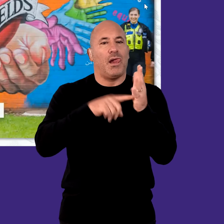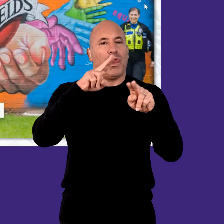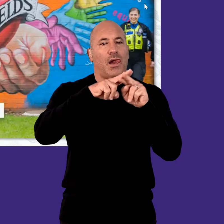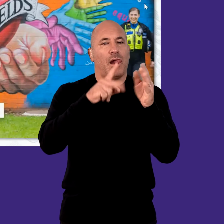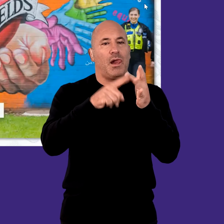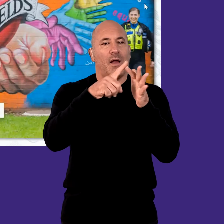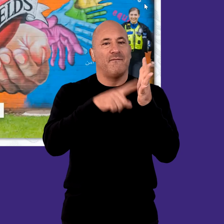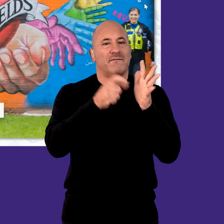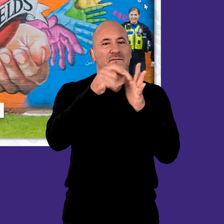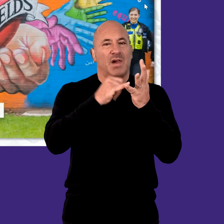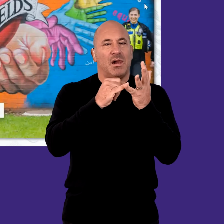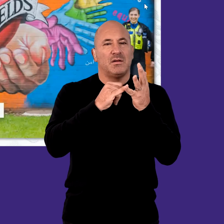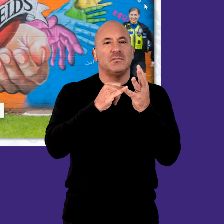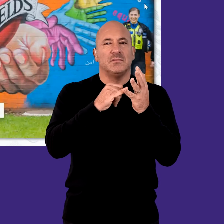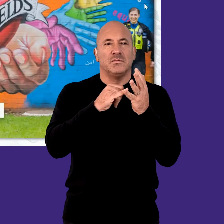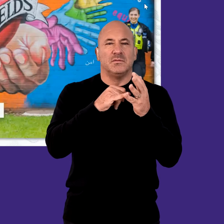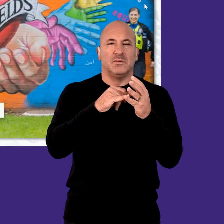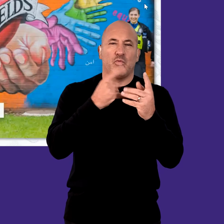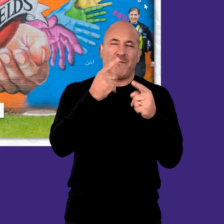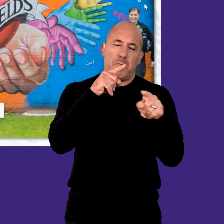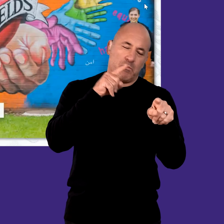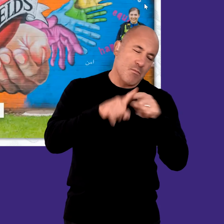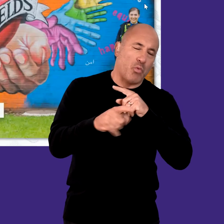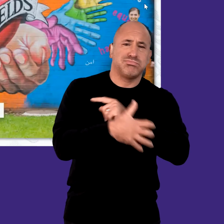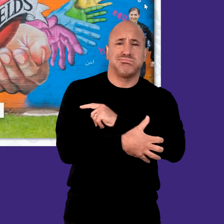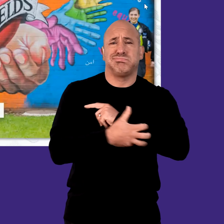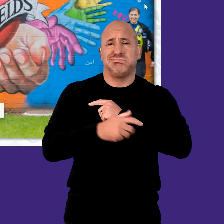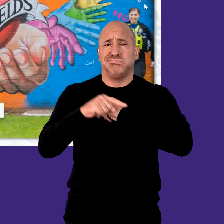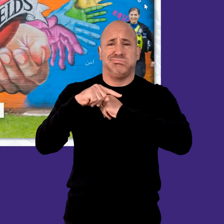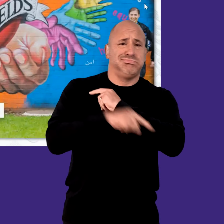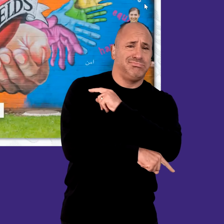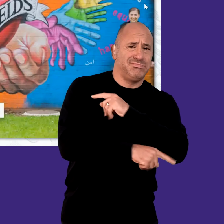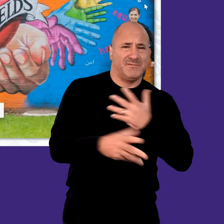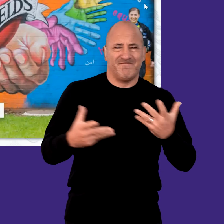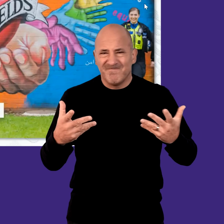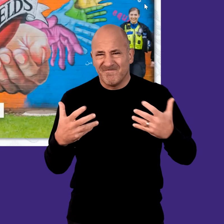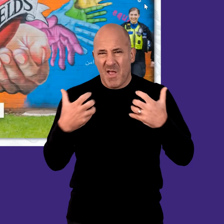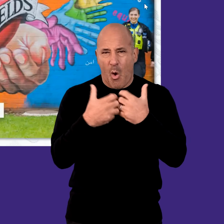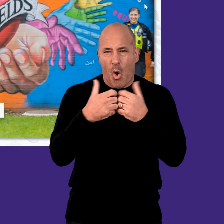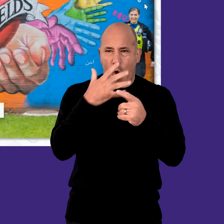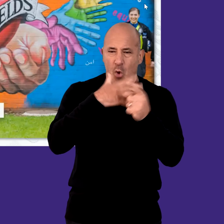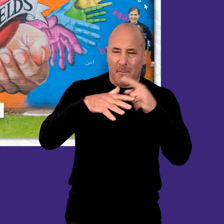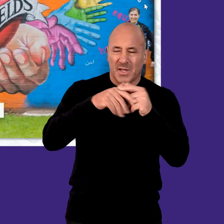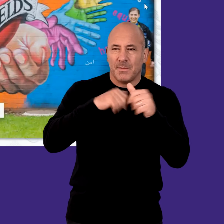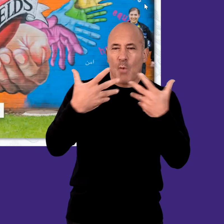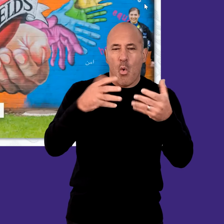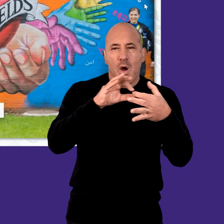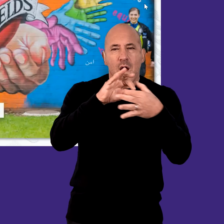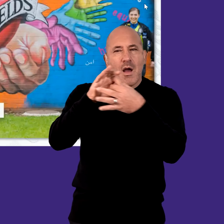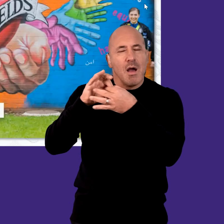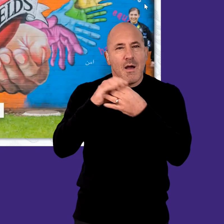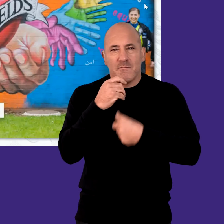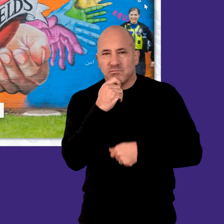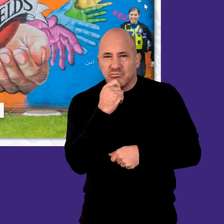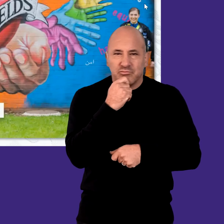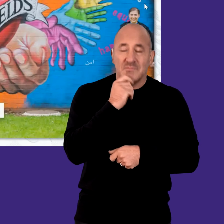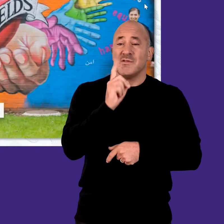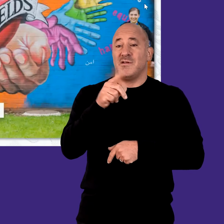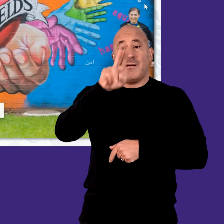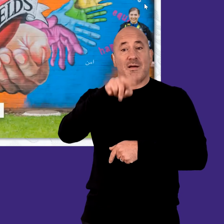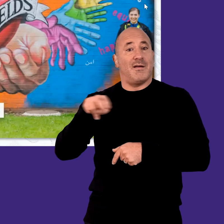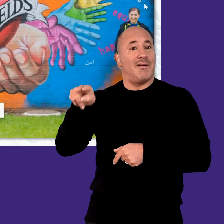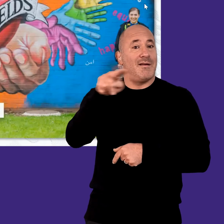design a mural that they wanted for their area. Hillfields is one of the most deprived areas in the country, and they were looking at ways of kind of bringing about